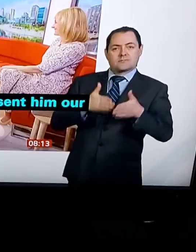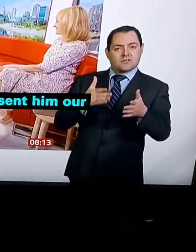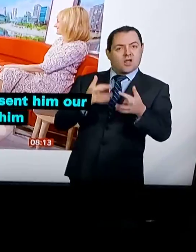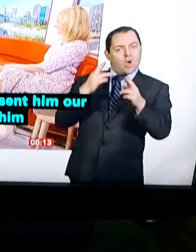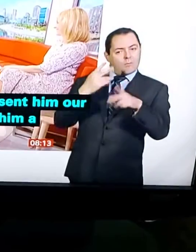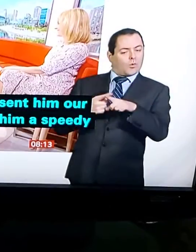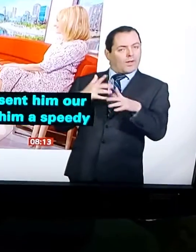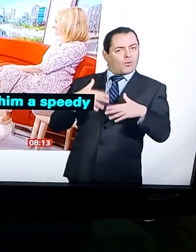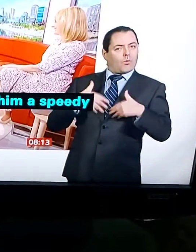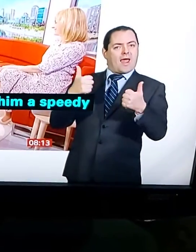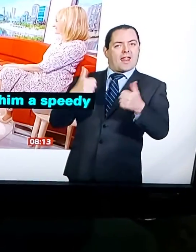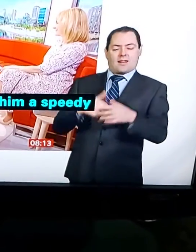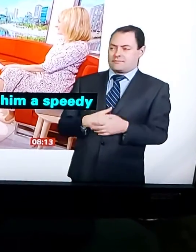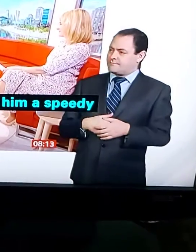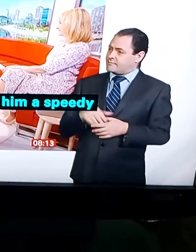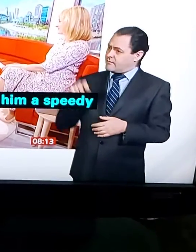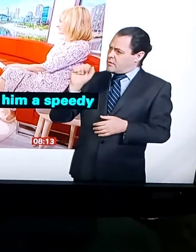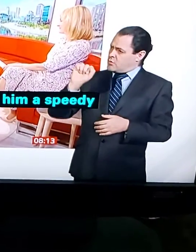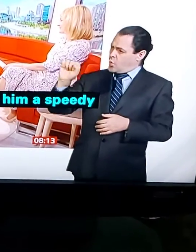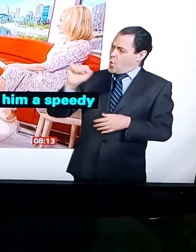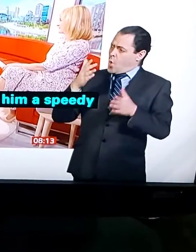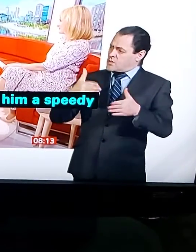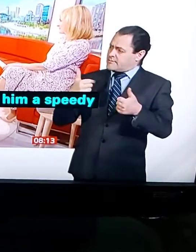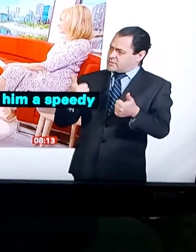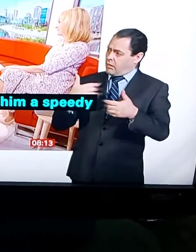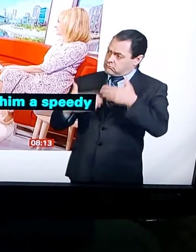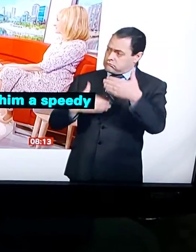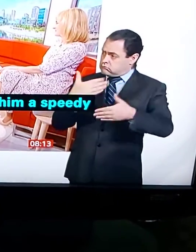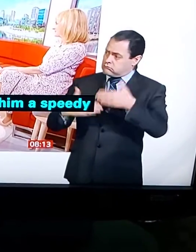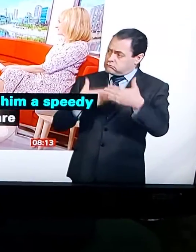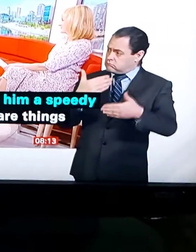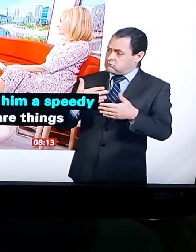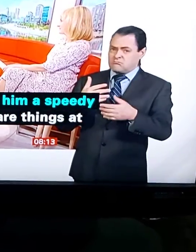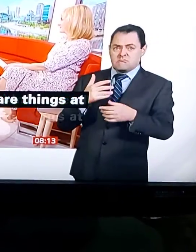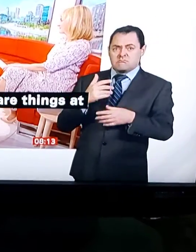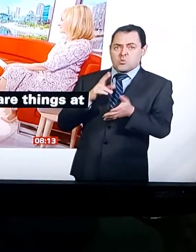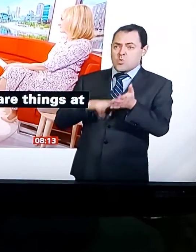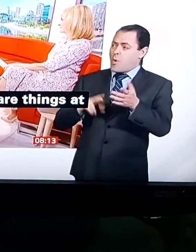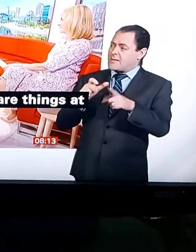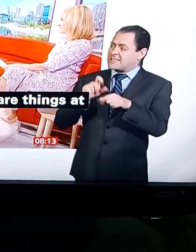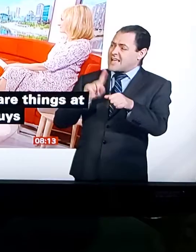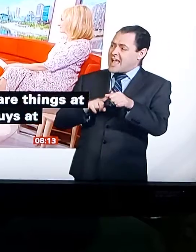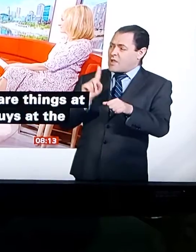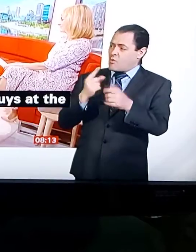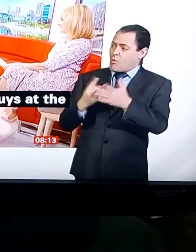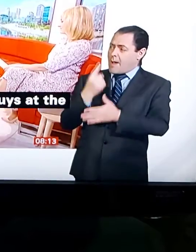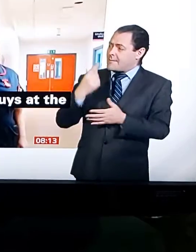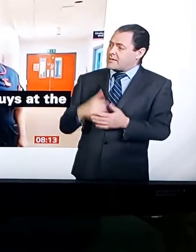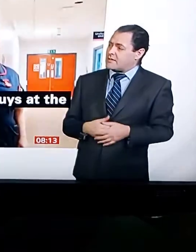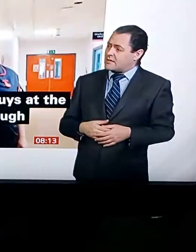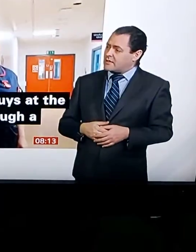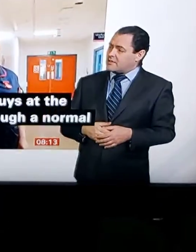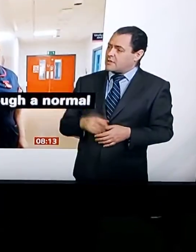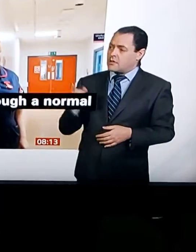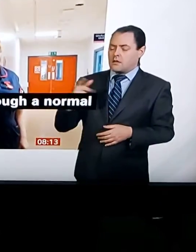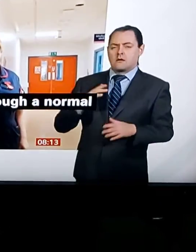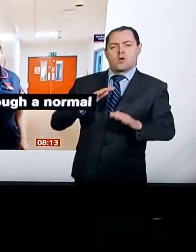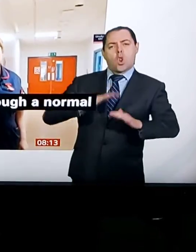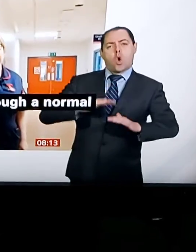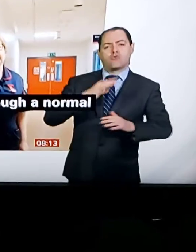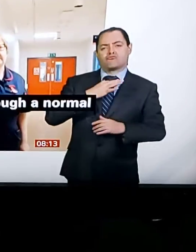are things at the hospital for you guys at the moment? Talk us through a normal day. Yeah, we're in a low-risk area and we're